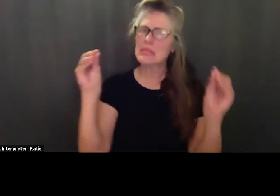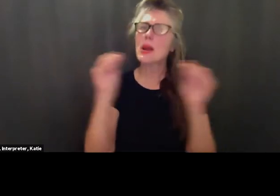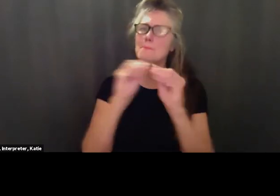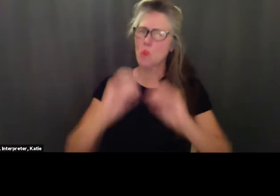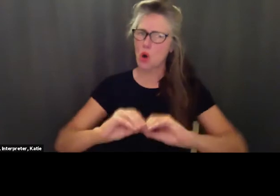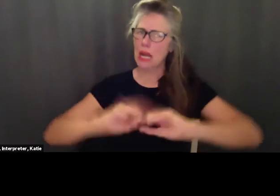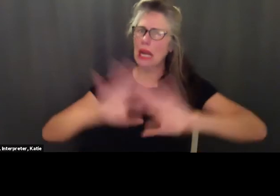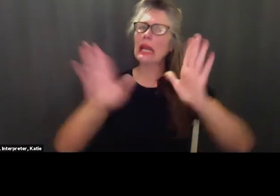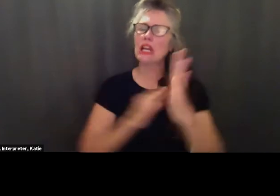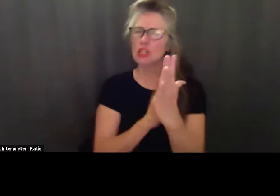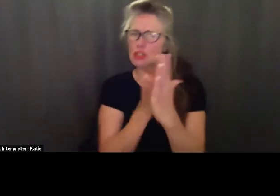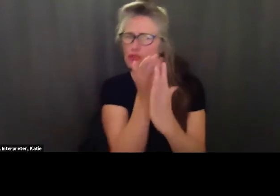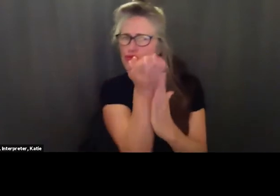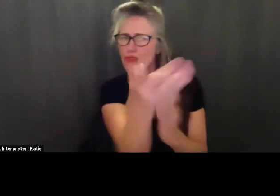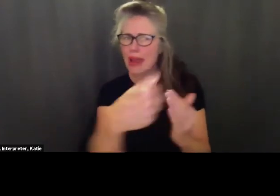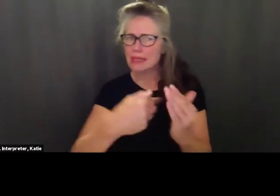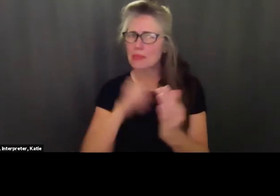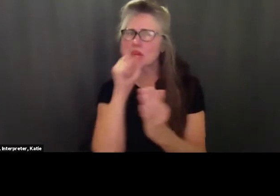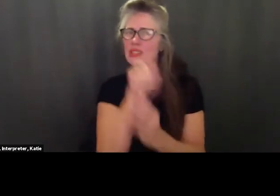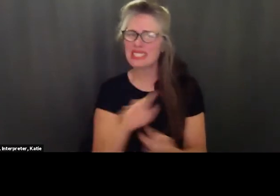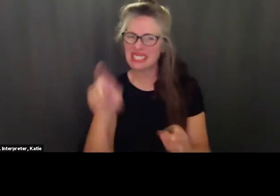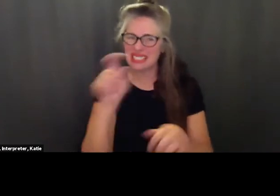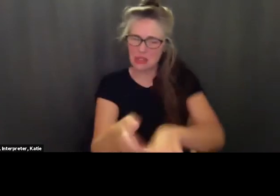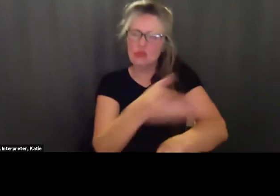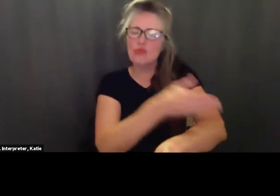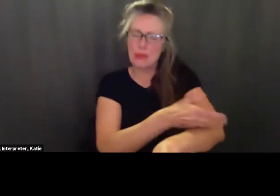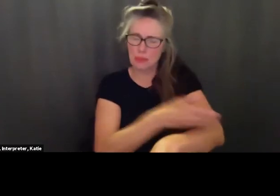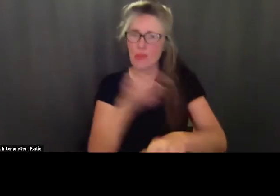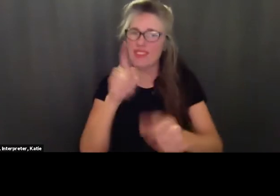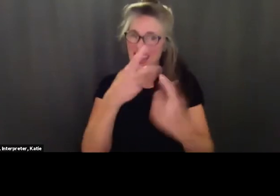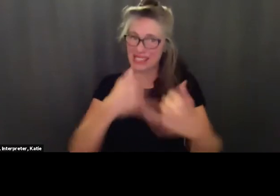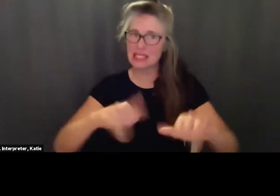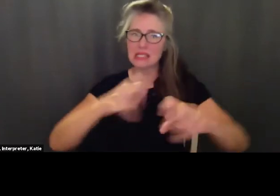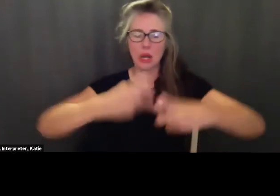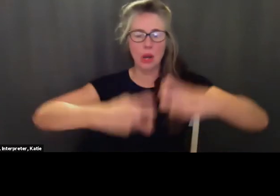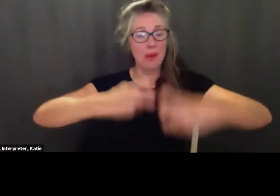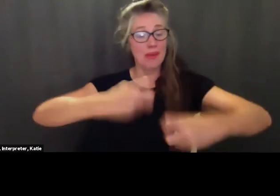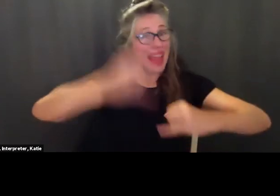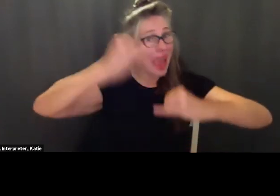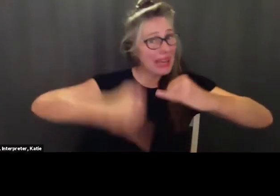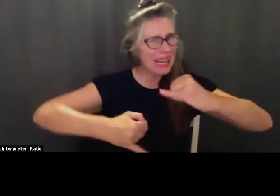issue. And lastly, and sadly,